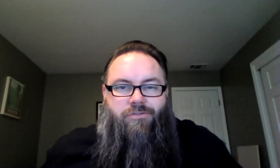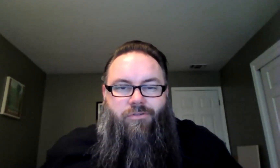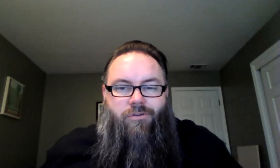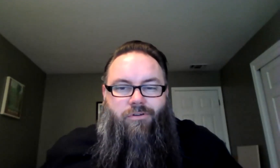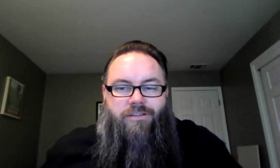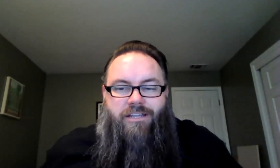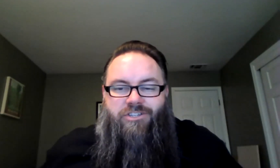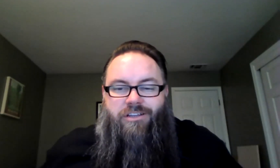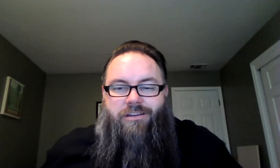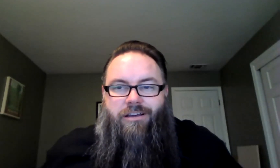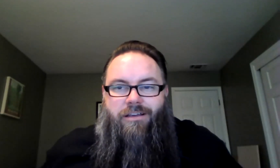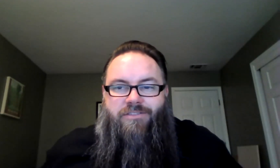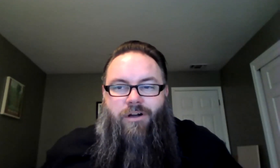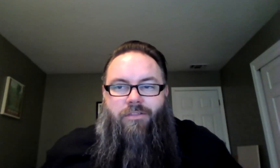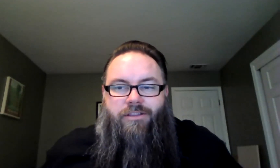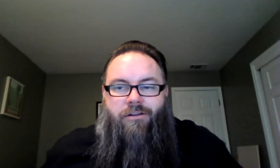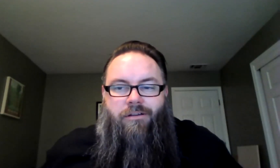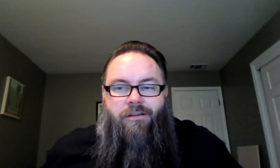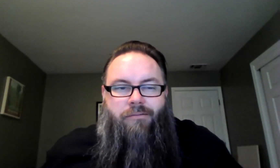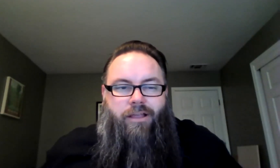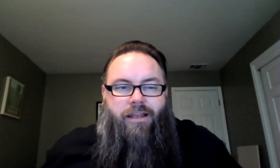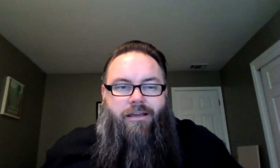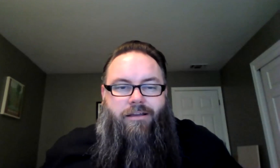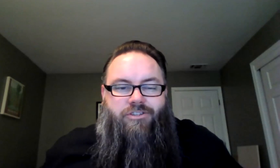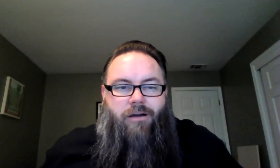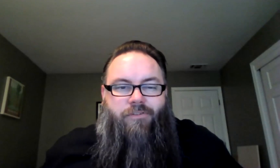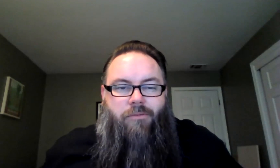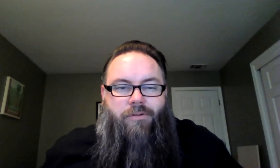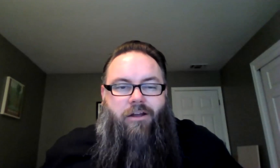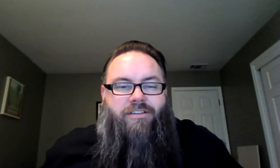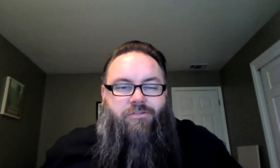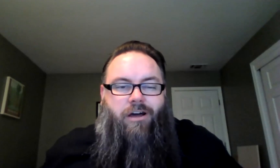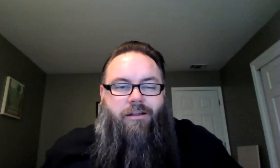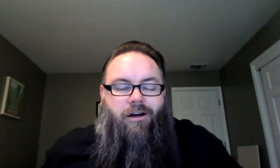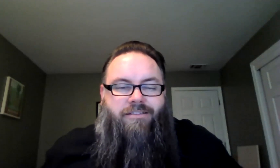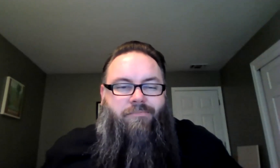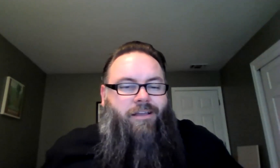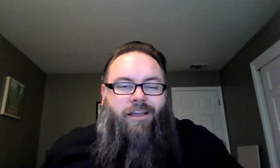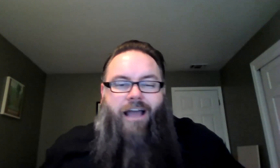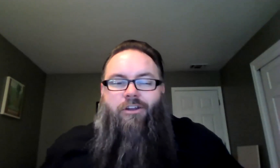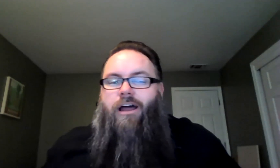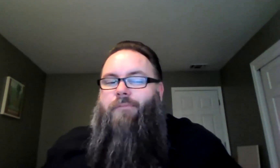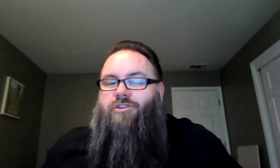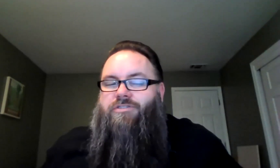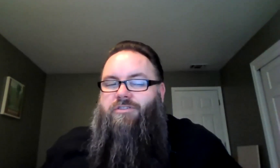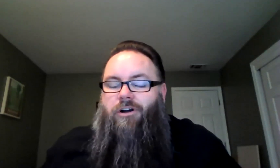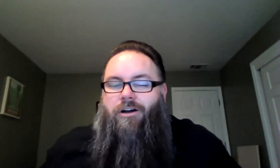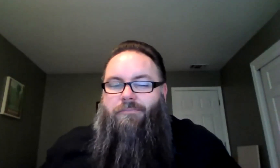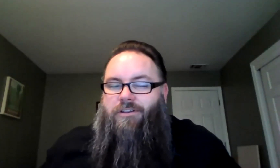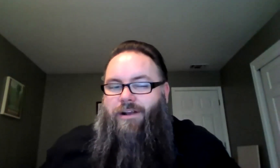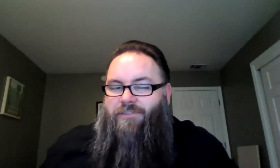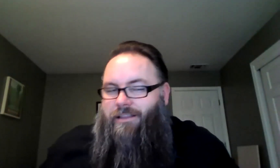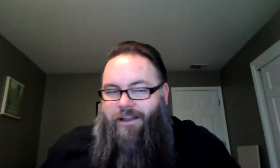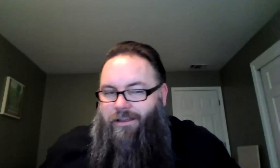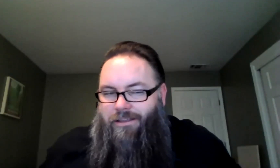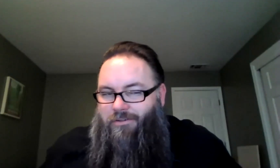to your attention as well, that they're planning a job fair up in that. I see you nodding. Awesome. I know not much goes on